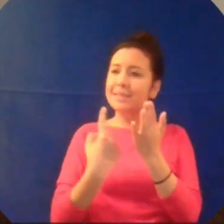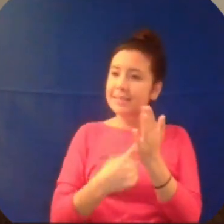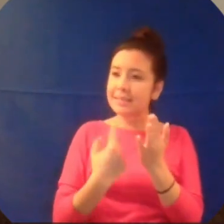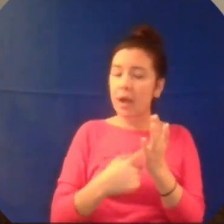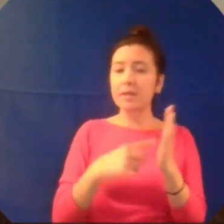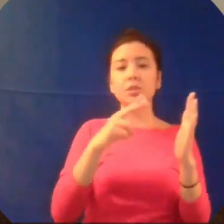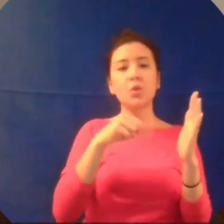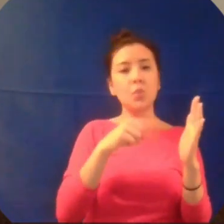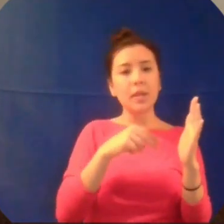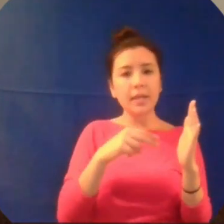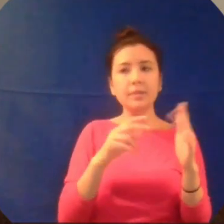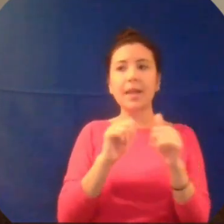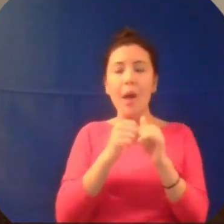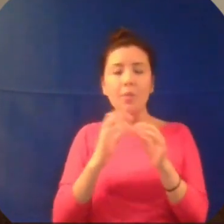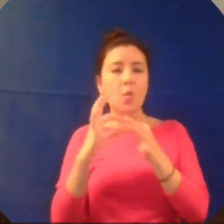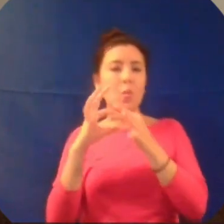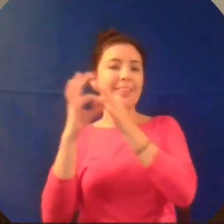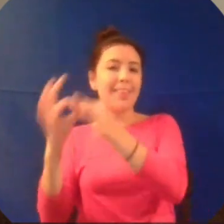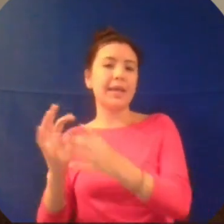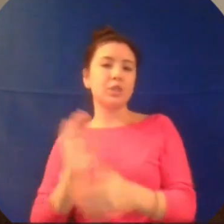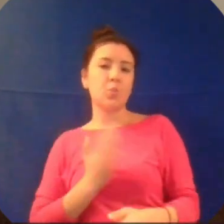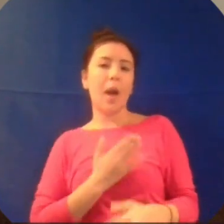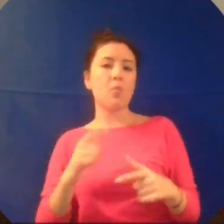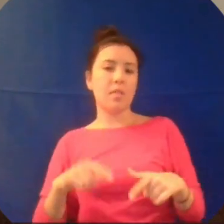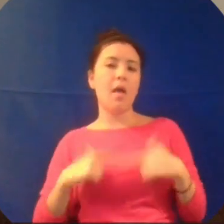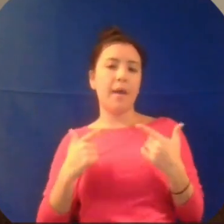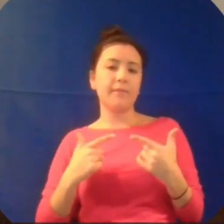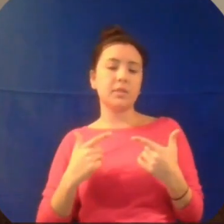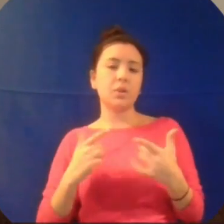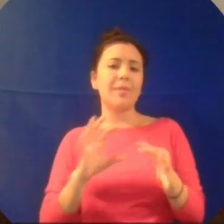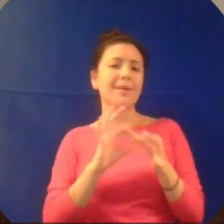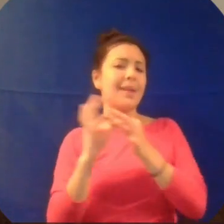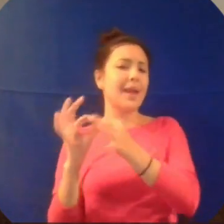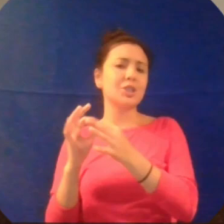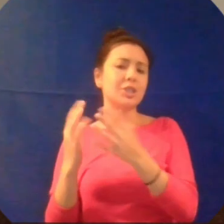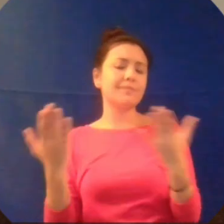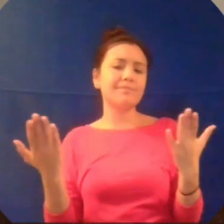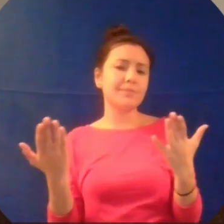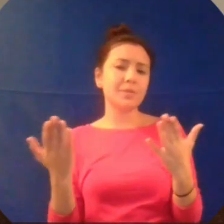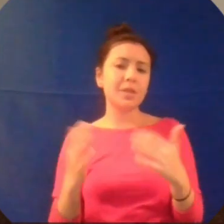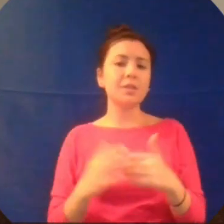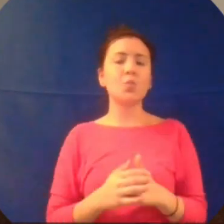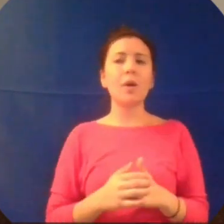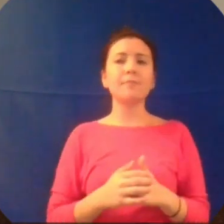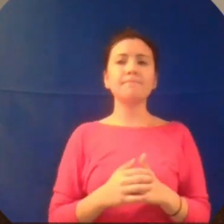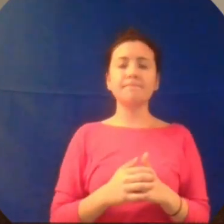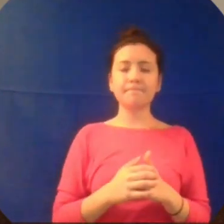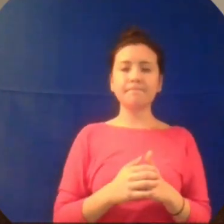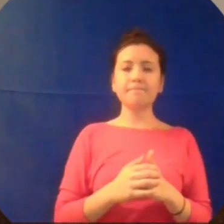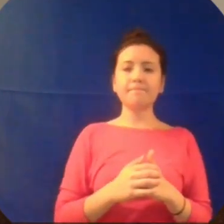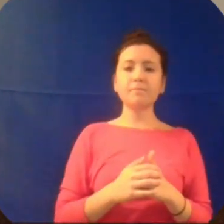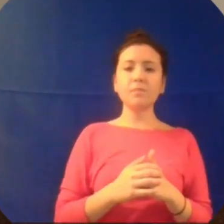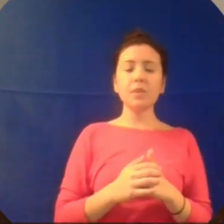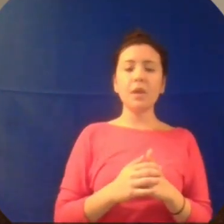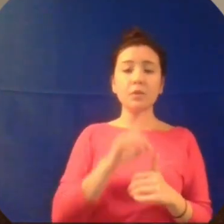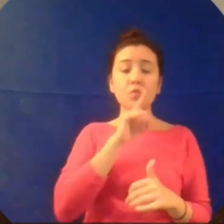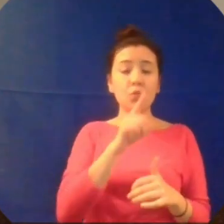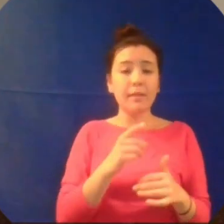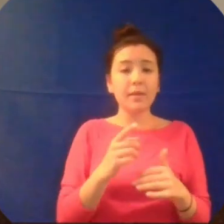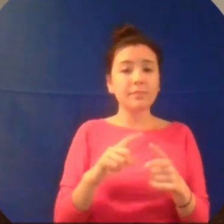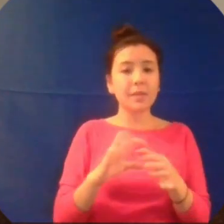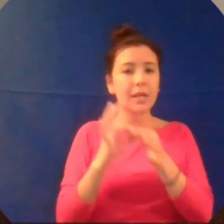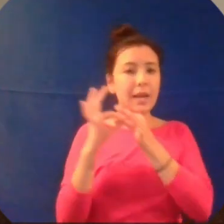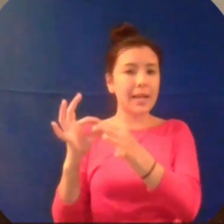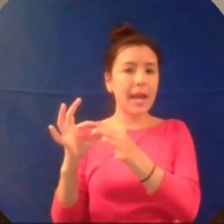readings are about and how they relate to our lives. There's a connection. It might seem a stretch for some, but there's a real big